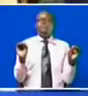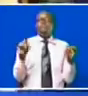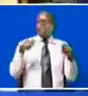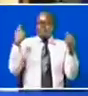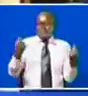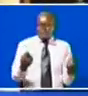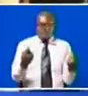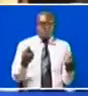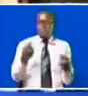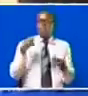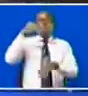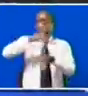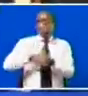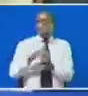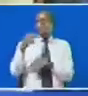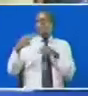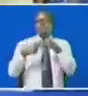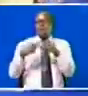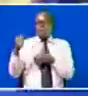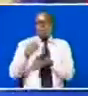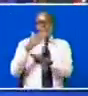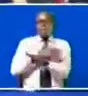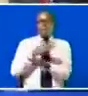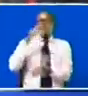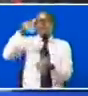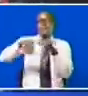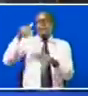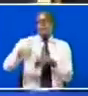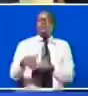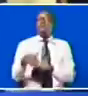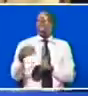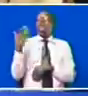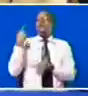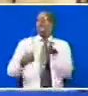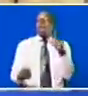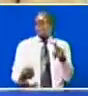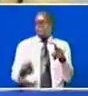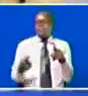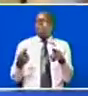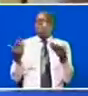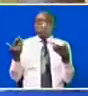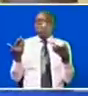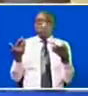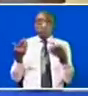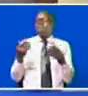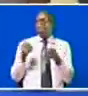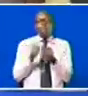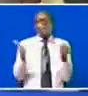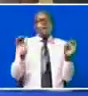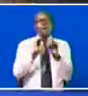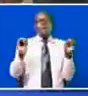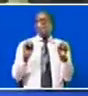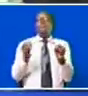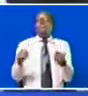team took office just 7 months to the August 2017 general election and did not get off to a smooth start,